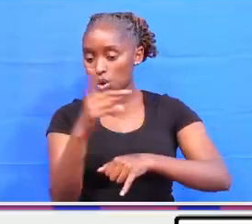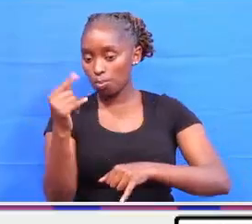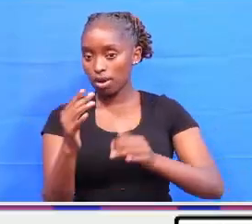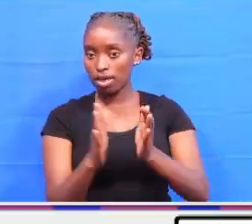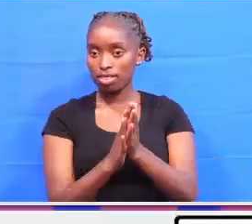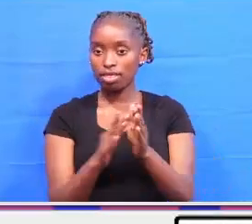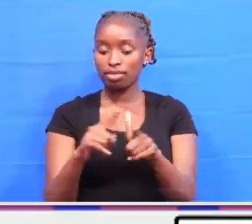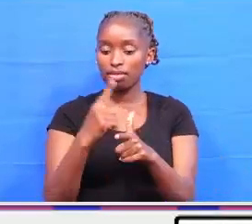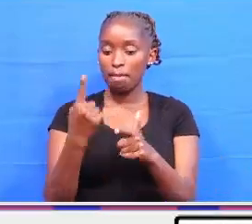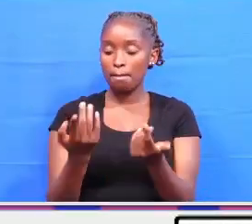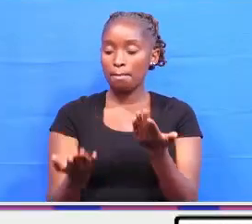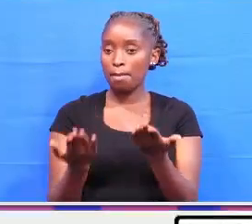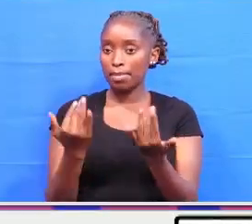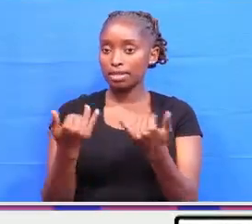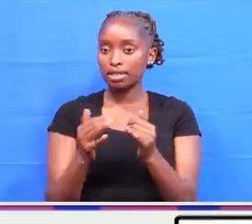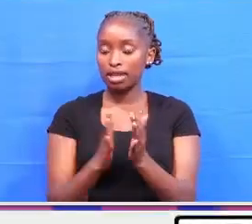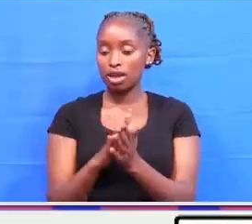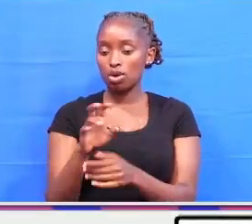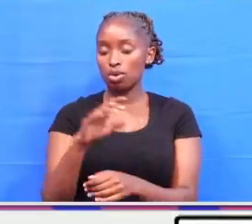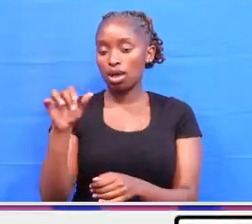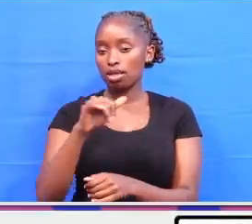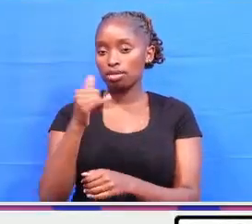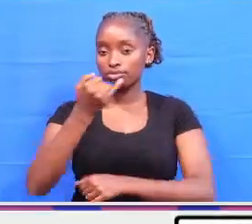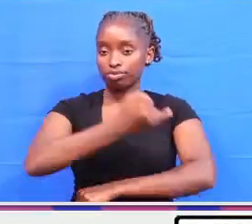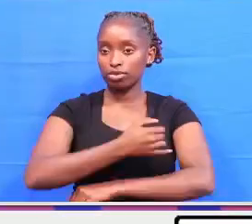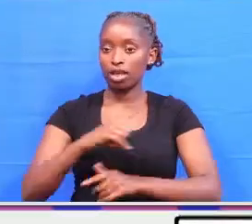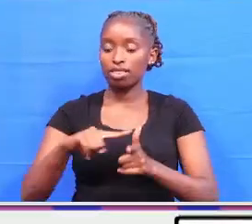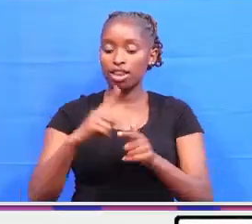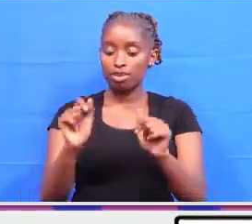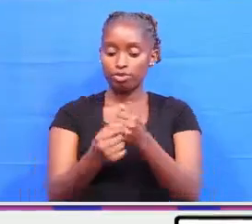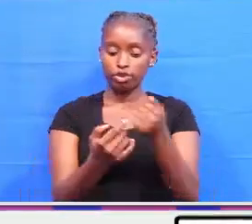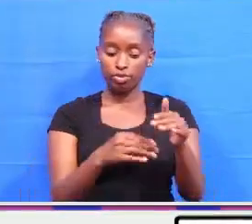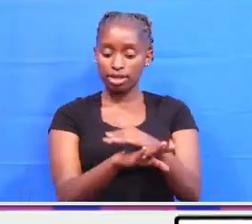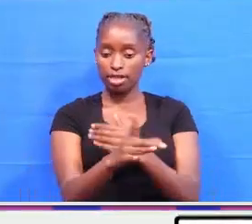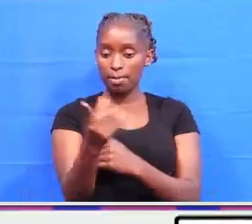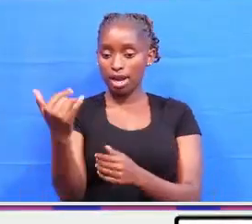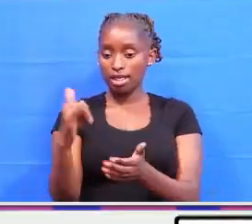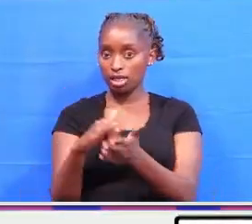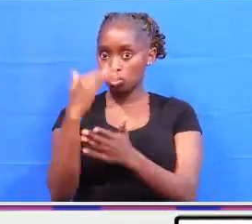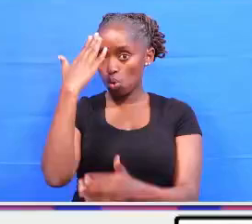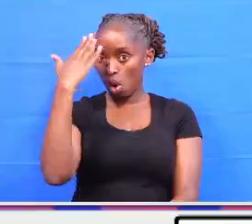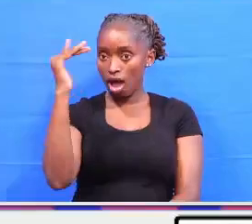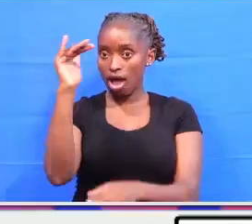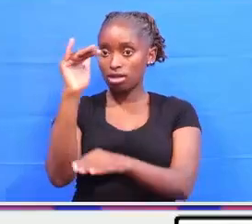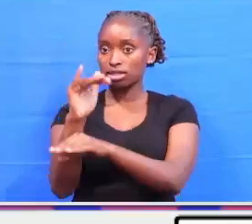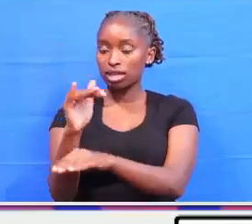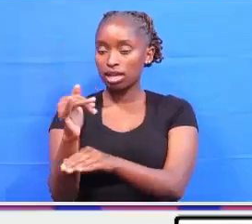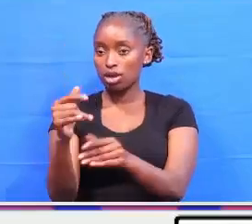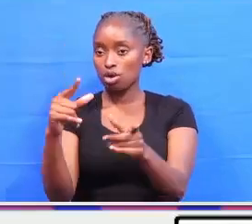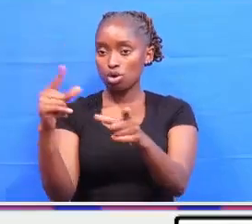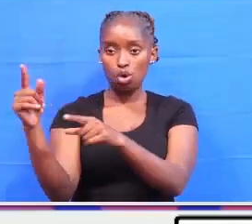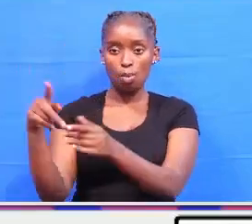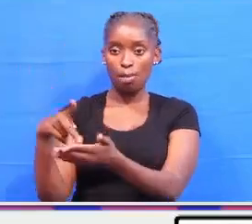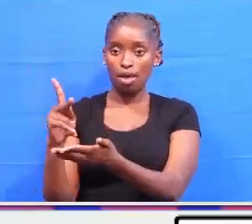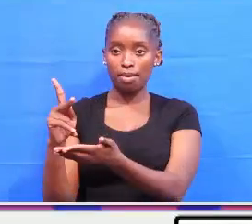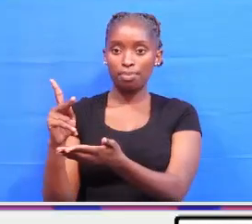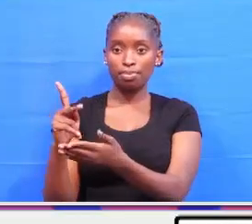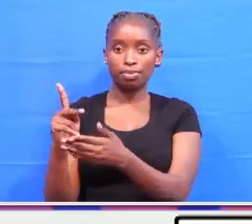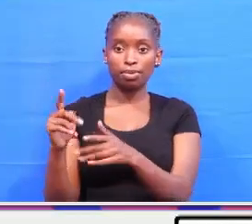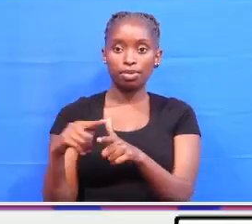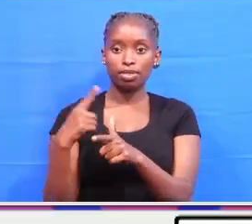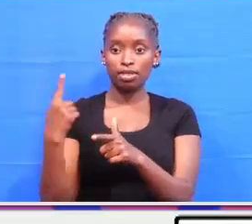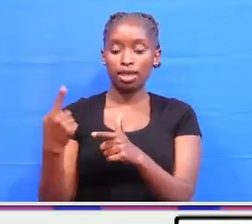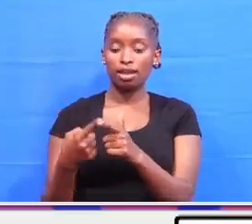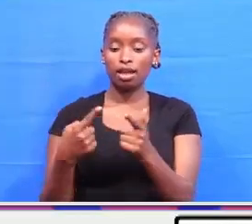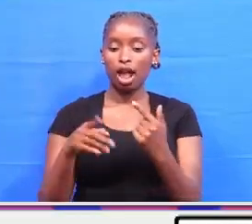them or another institution listed them, then they can't be able to access that money because they are being asked, go pay up, then you